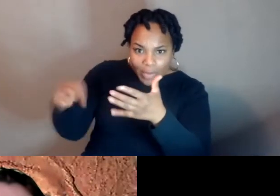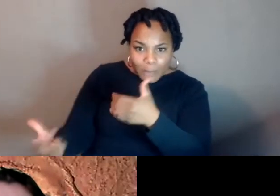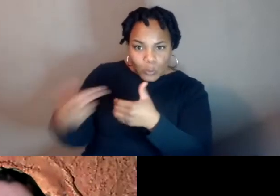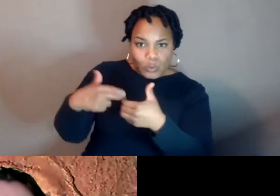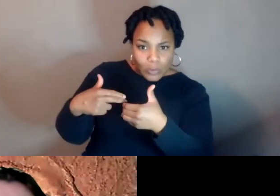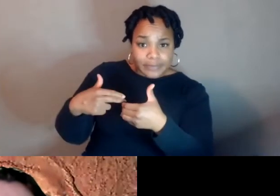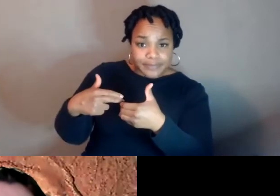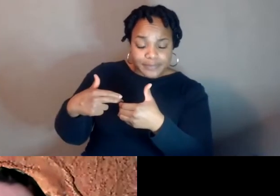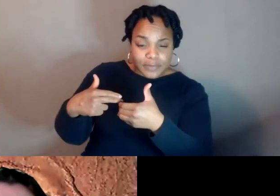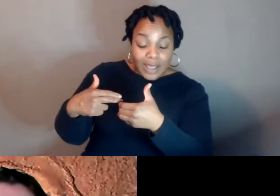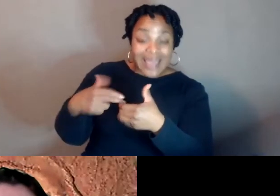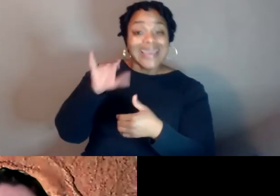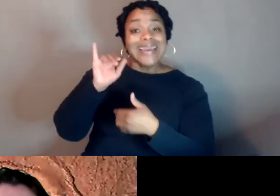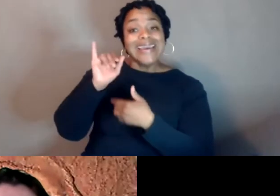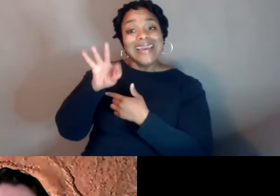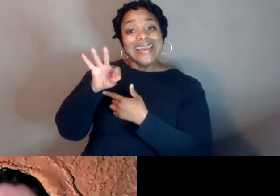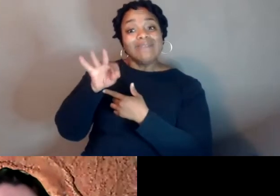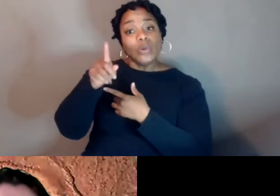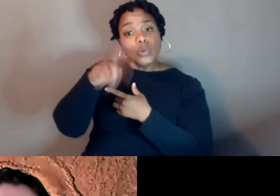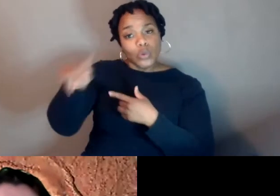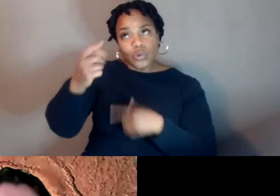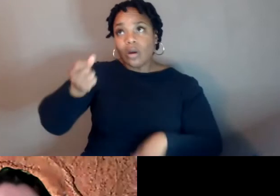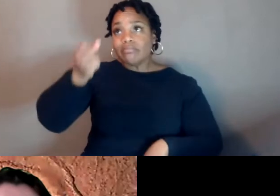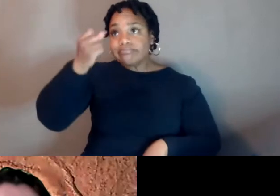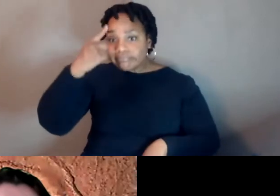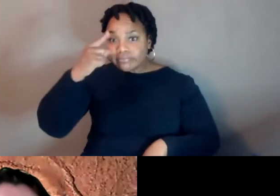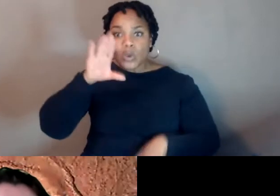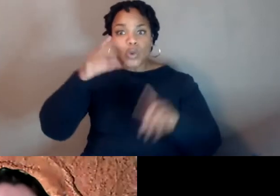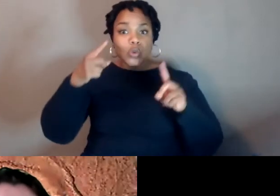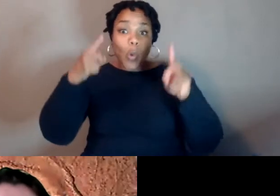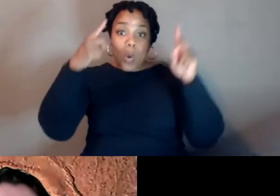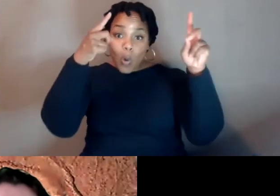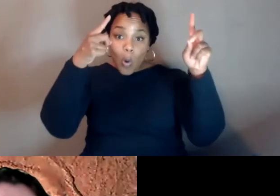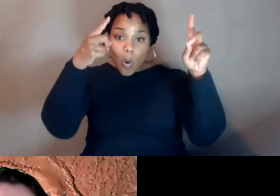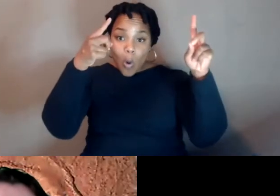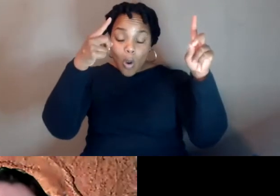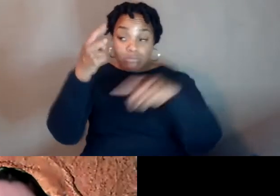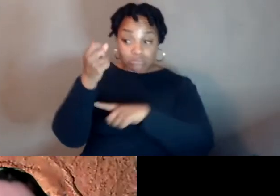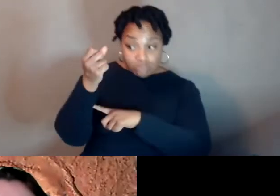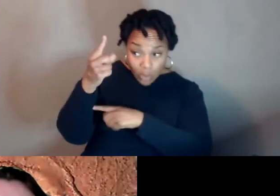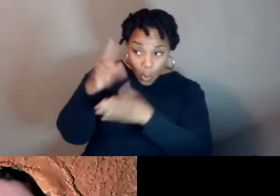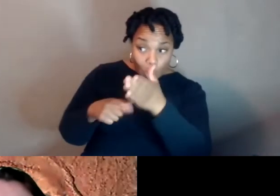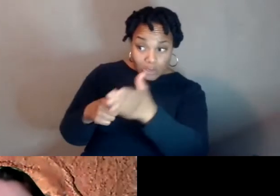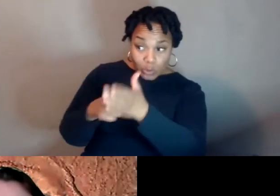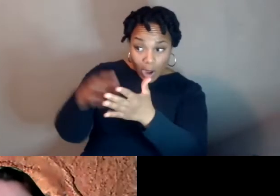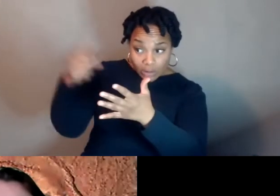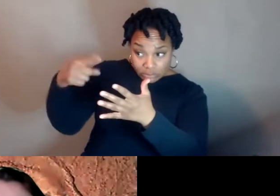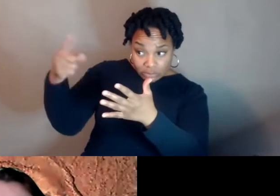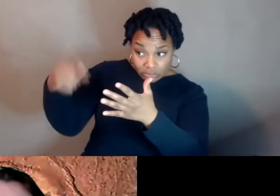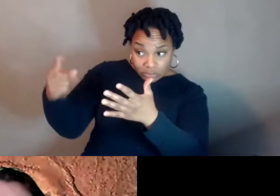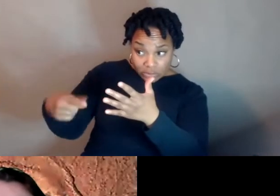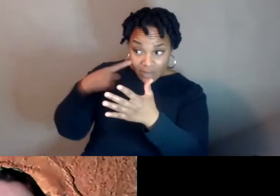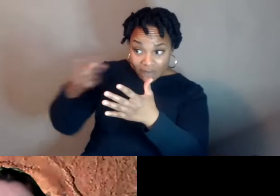and having an understanding of the folk you're trying to bring in or who want to be a part,